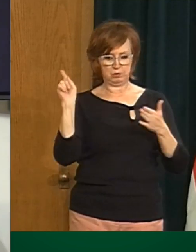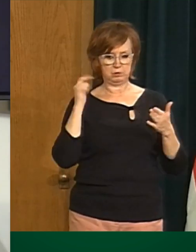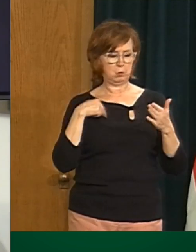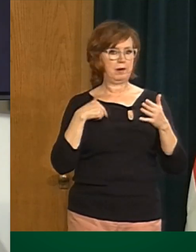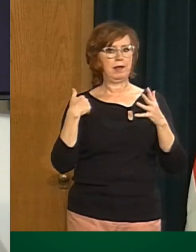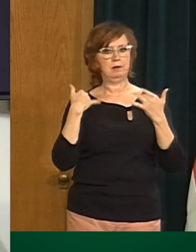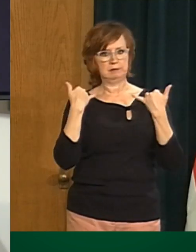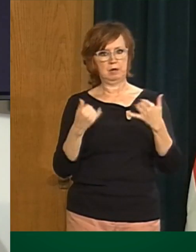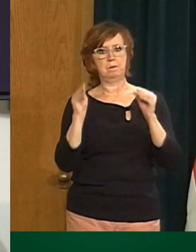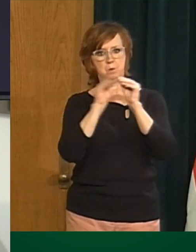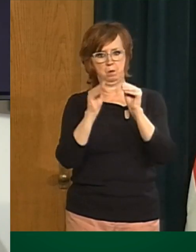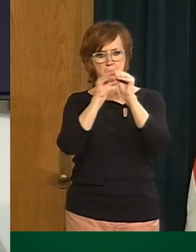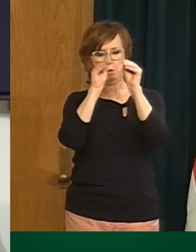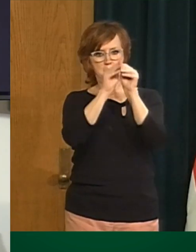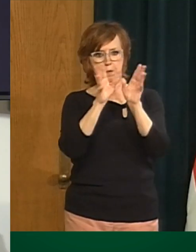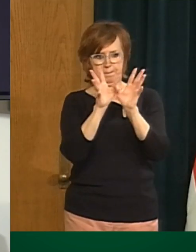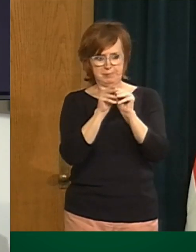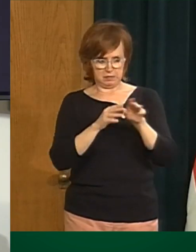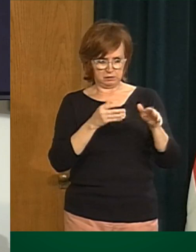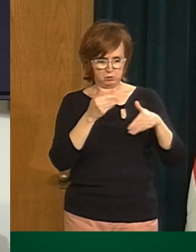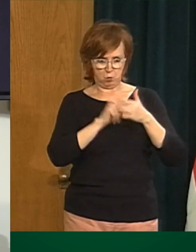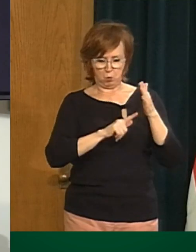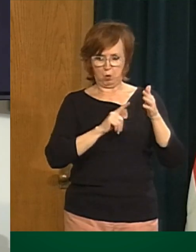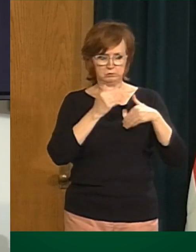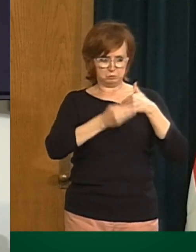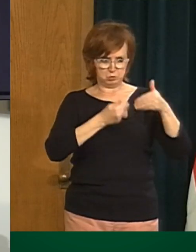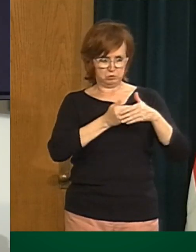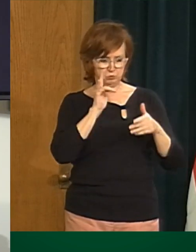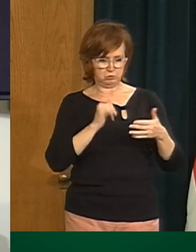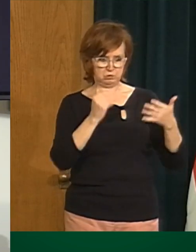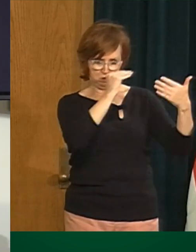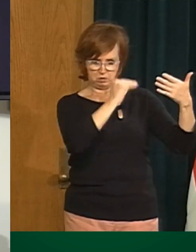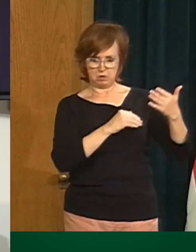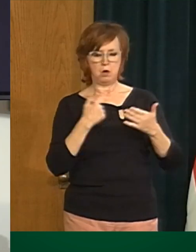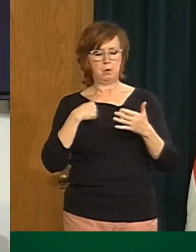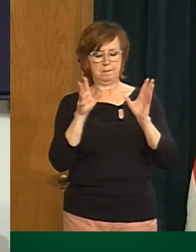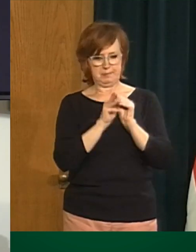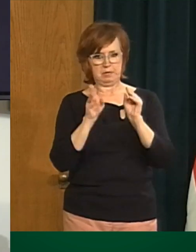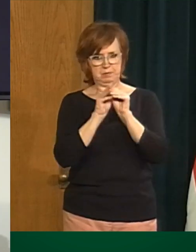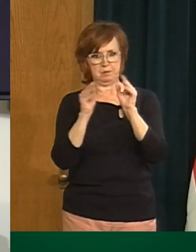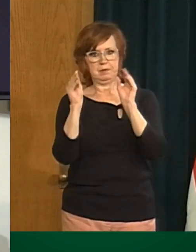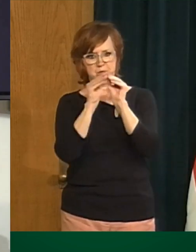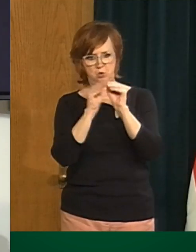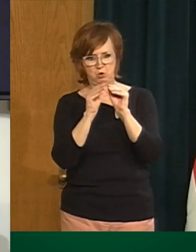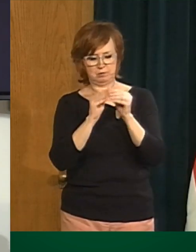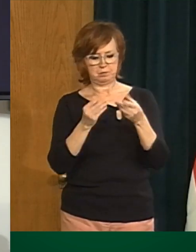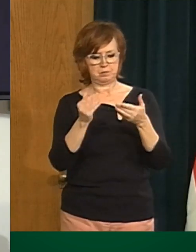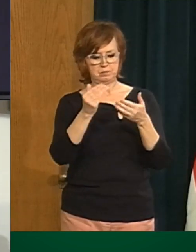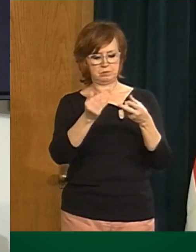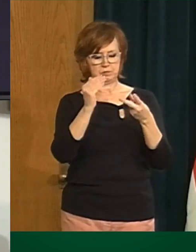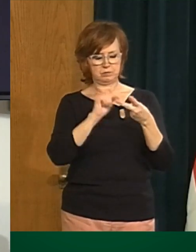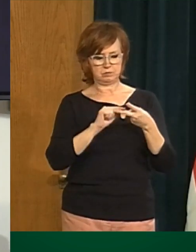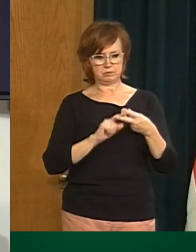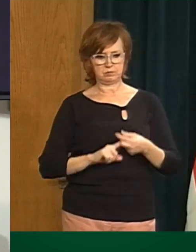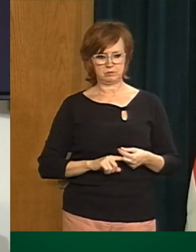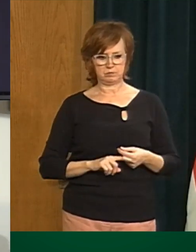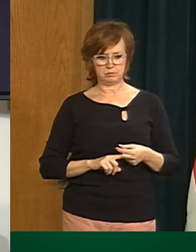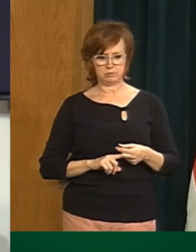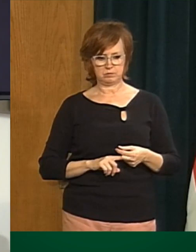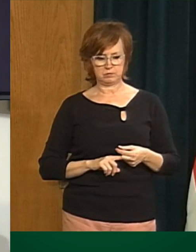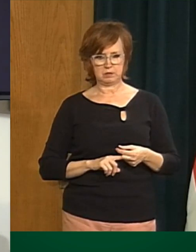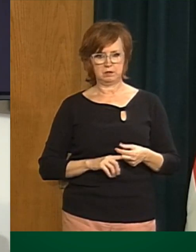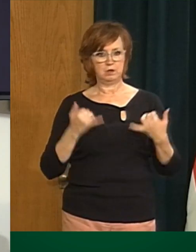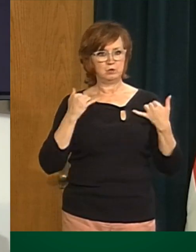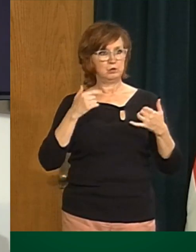Shahab talking about what the new standard is for COVID reporting and outbreaks. Today you saw a little snapshot of that as we were trying to be much